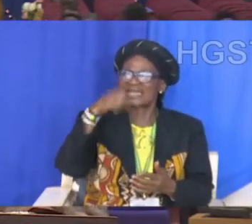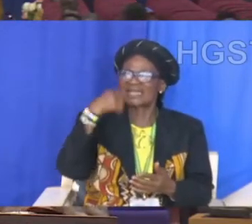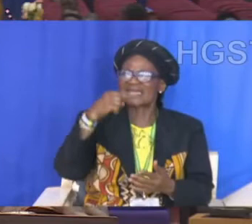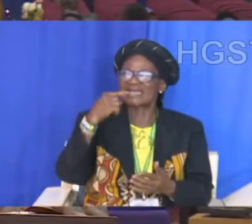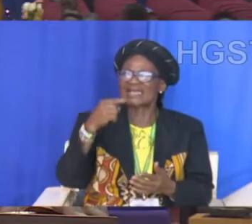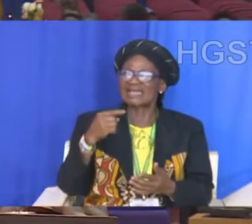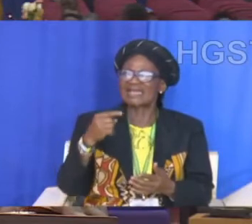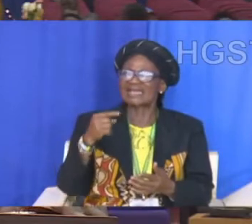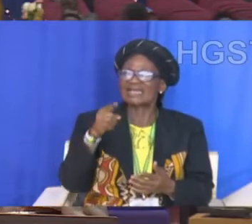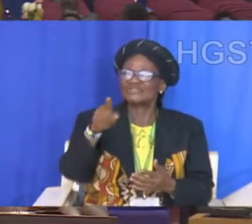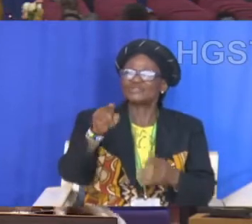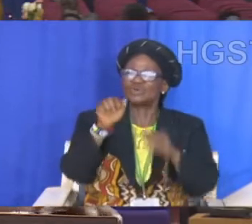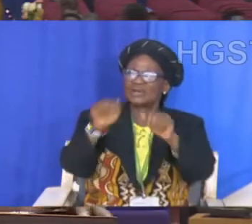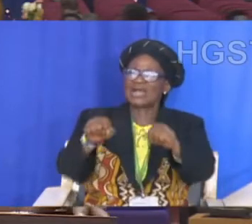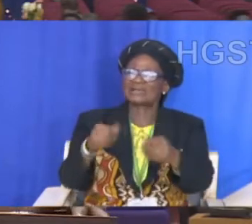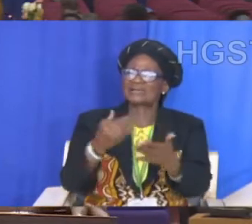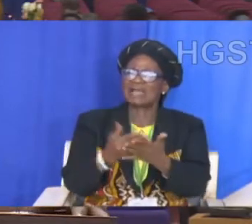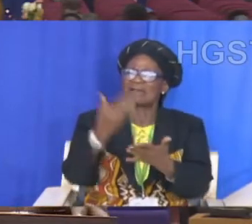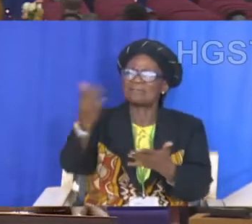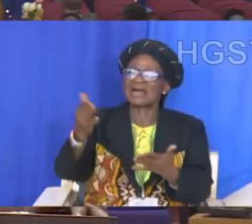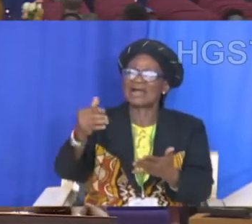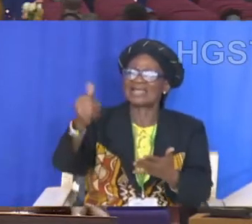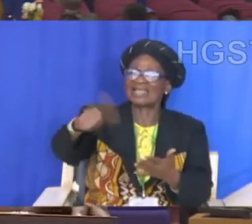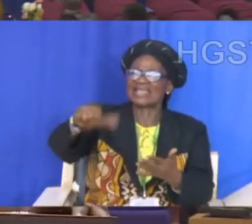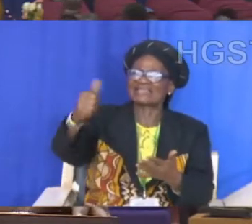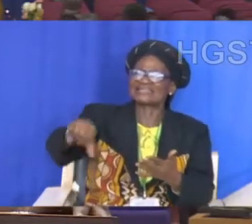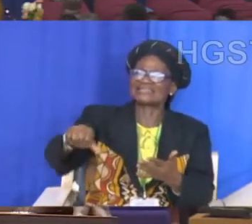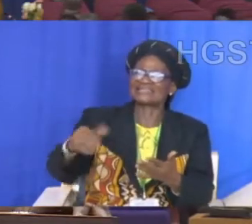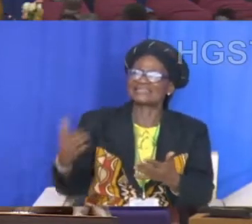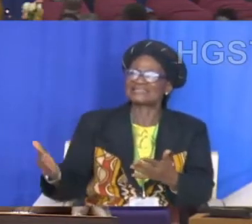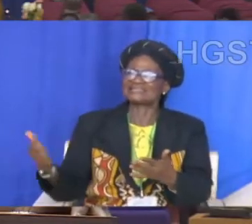you can buy anything, but you can't buy a child.